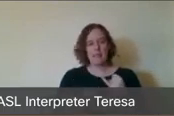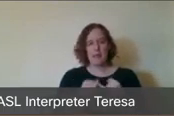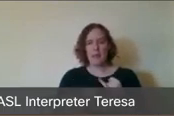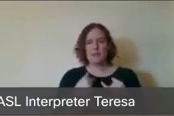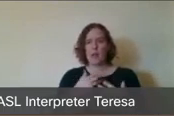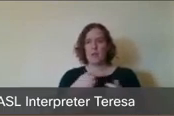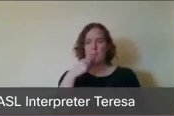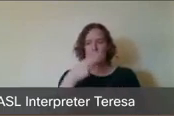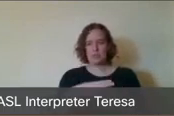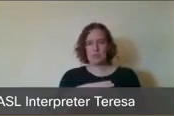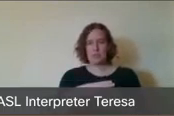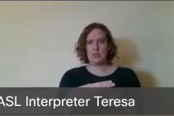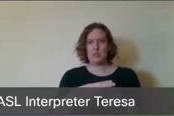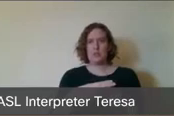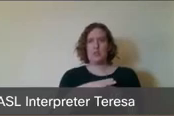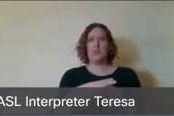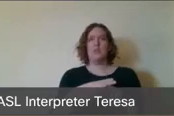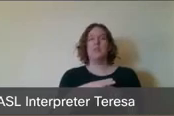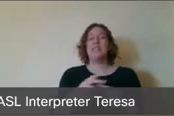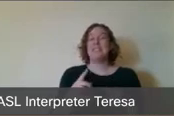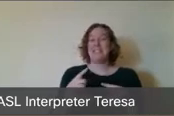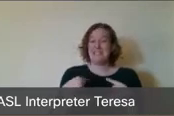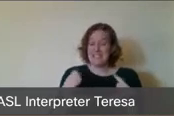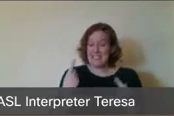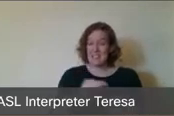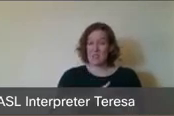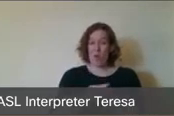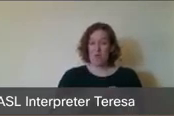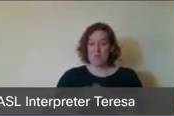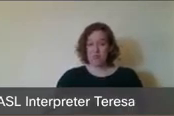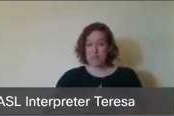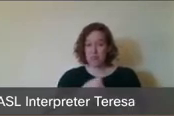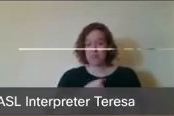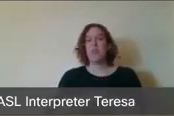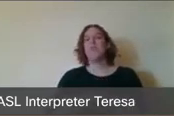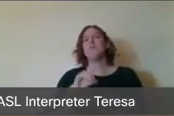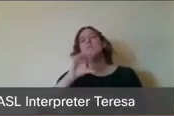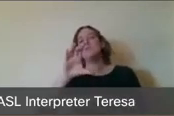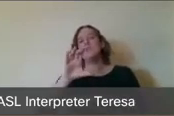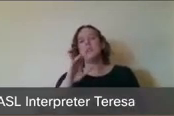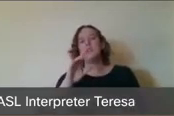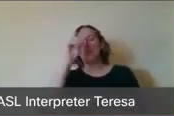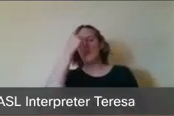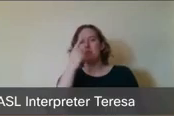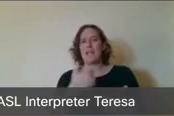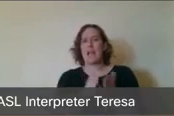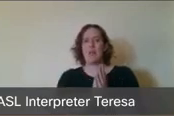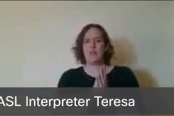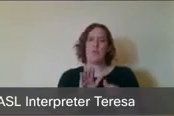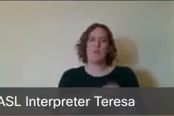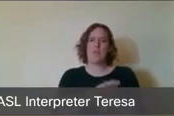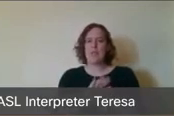mention that since the public health emergency, the district government has been asked to fulfill various